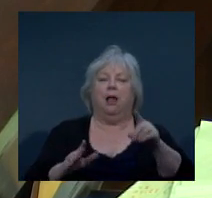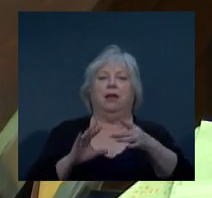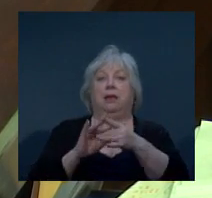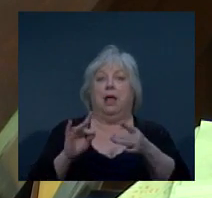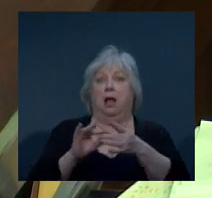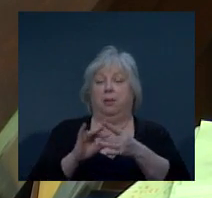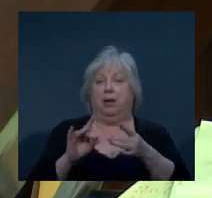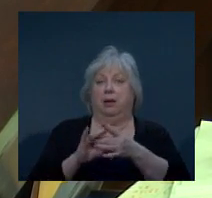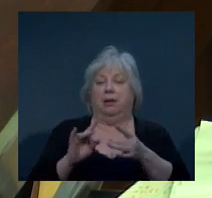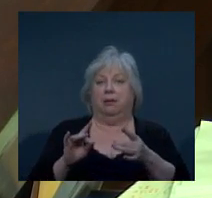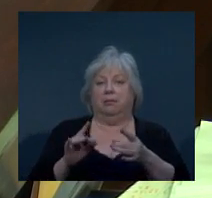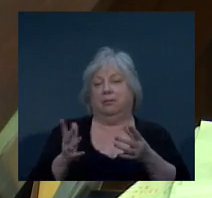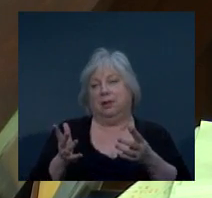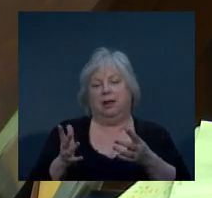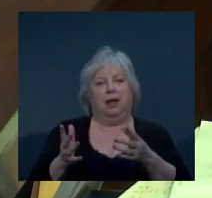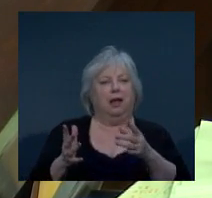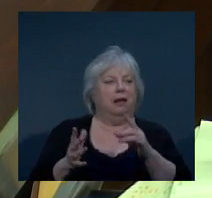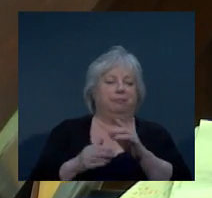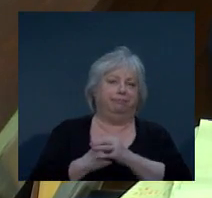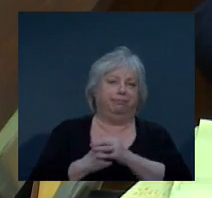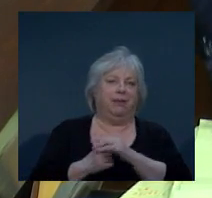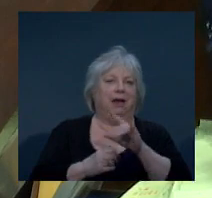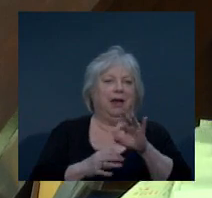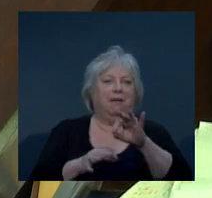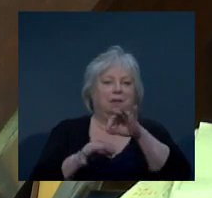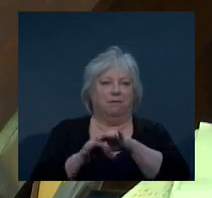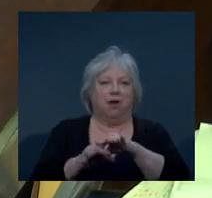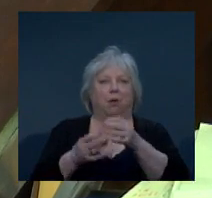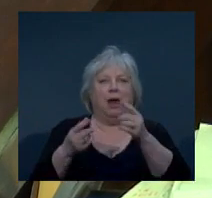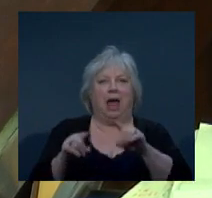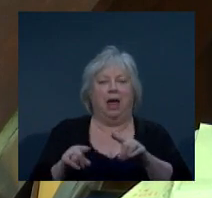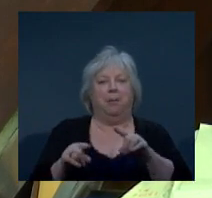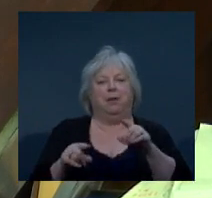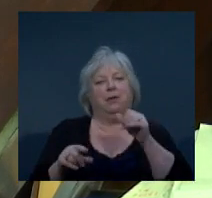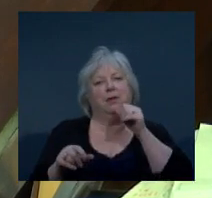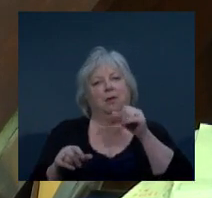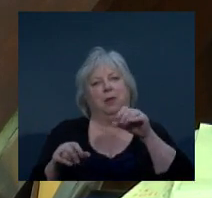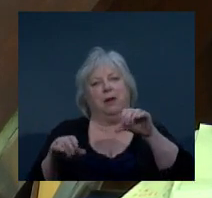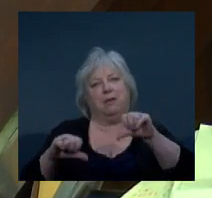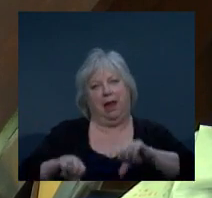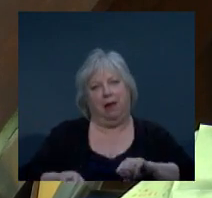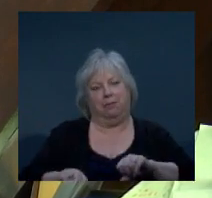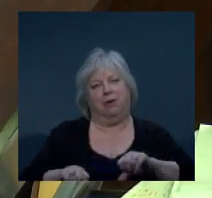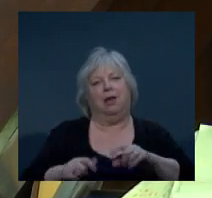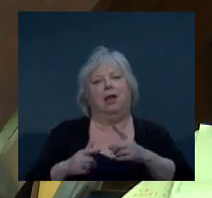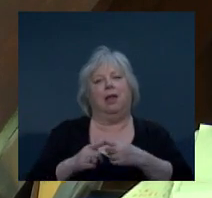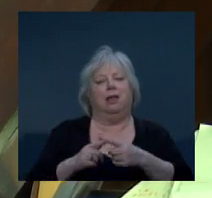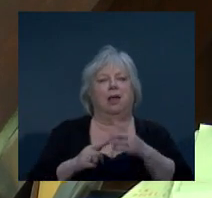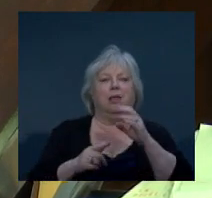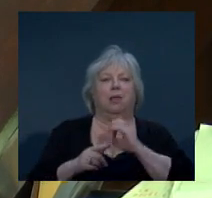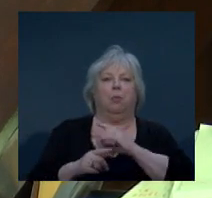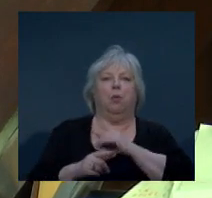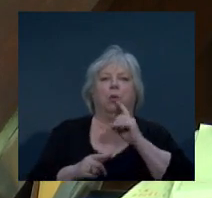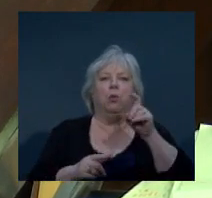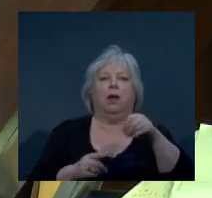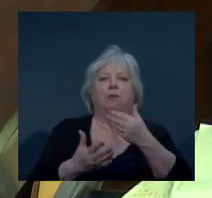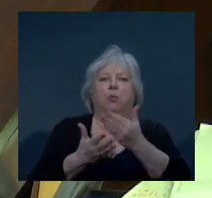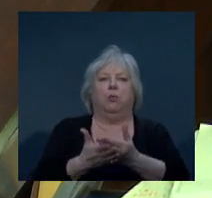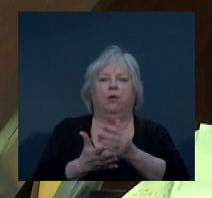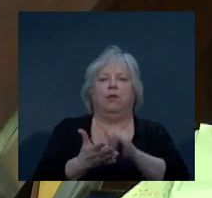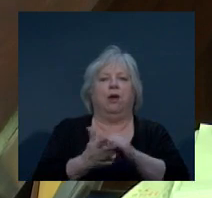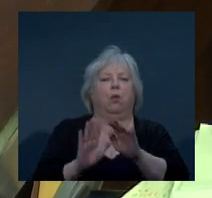of comments, if the vote turns out to be contrary to that of the applicant, the board's going to have to prove that it